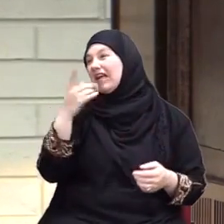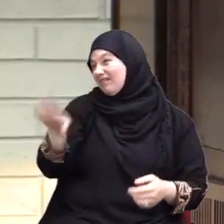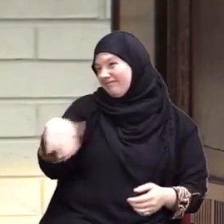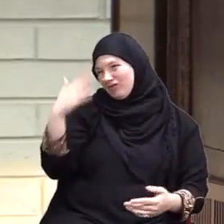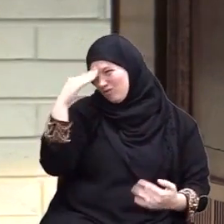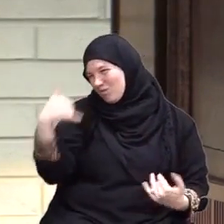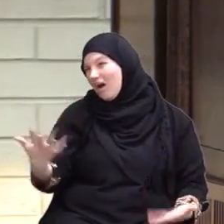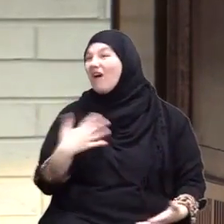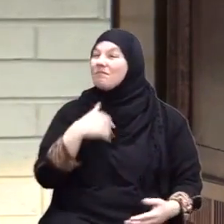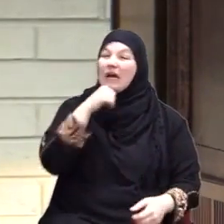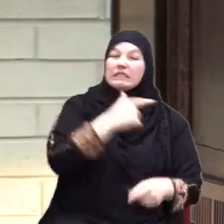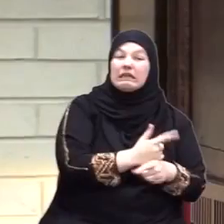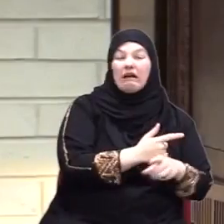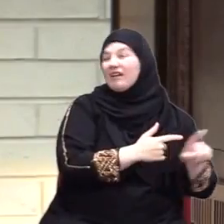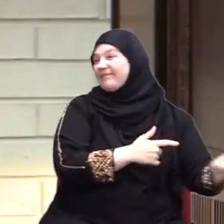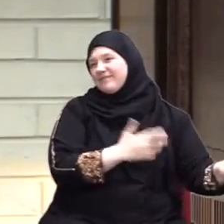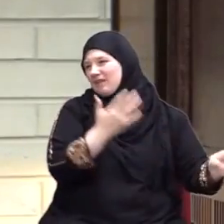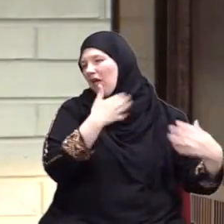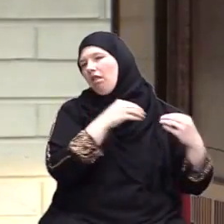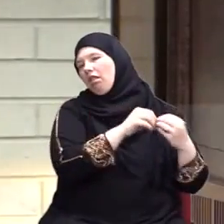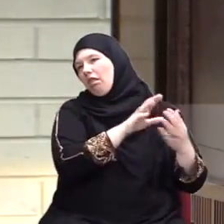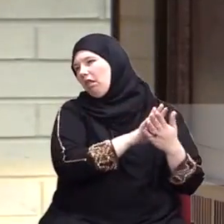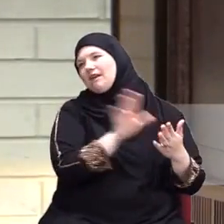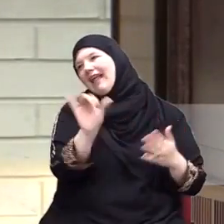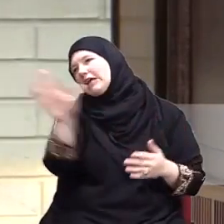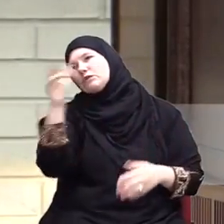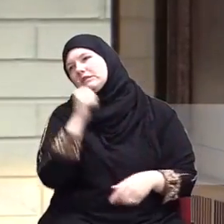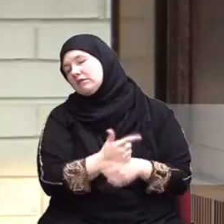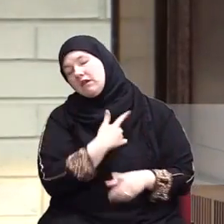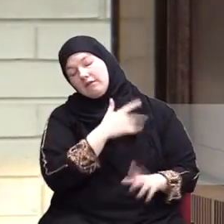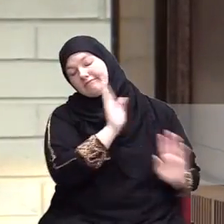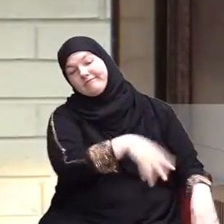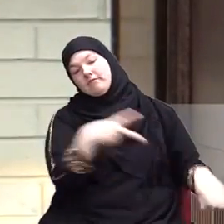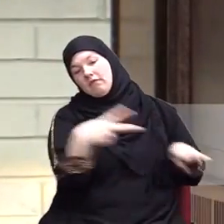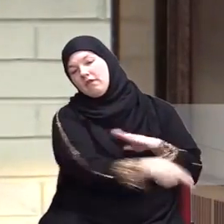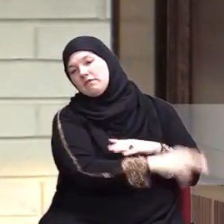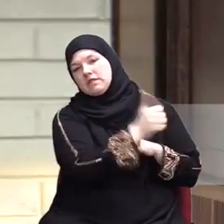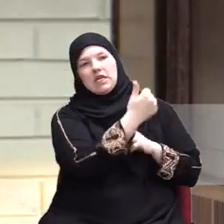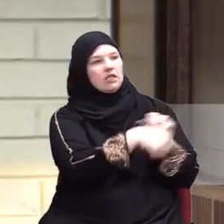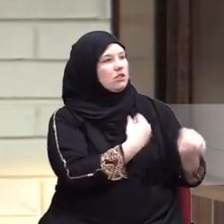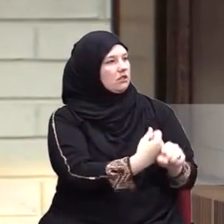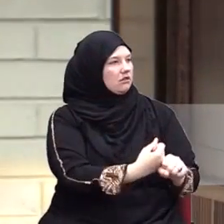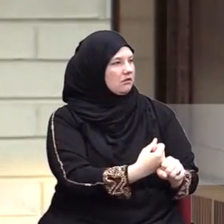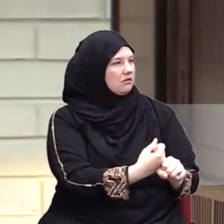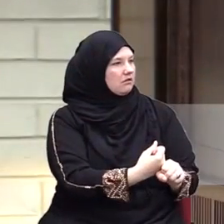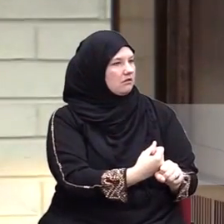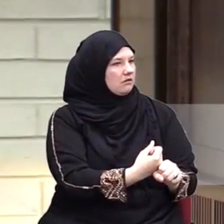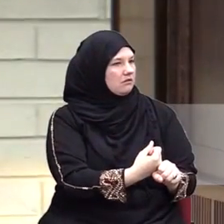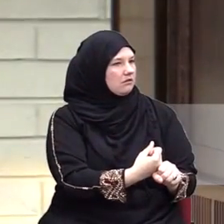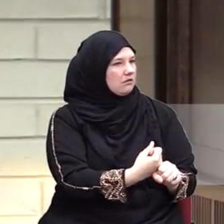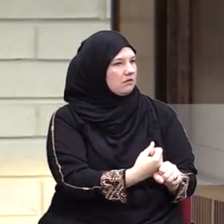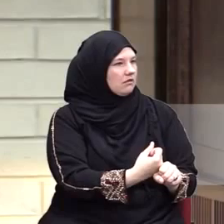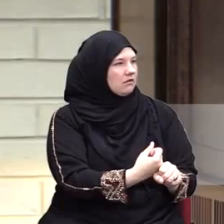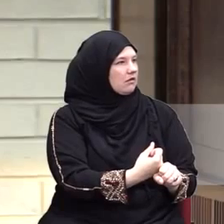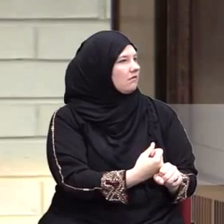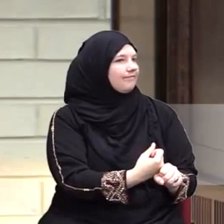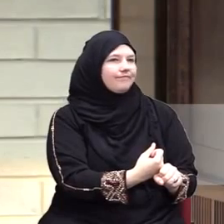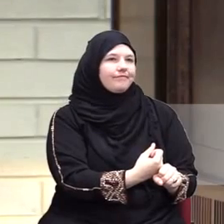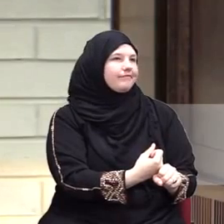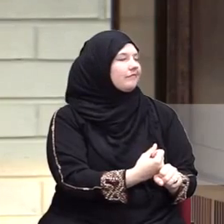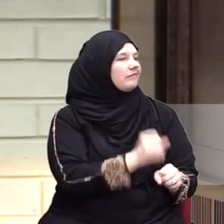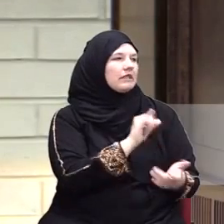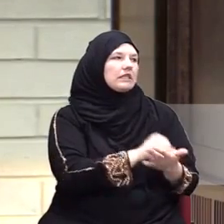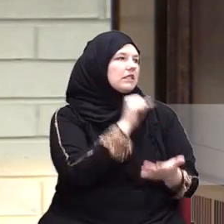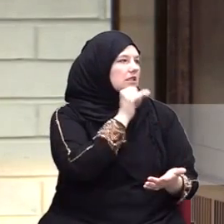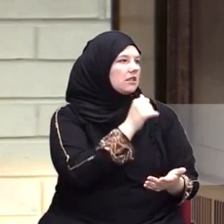that problem 10 years ago. I'm not connected to my sister. She's like yours. That is fasad. That